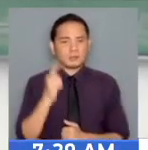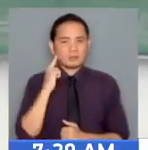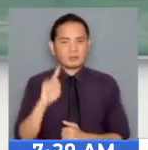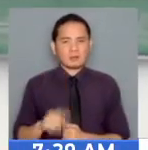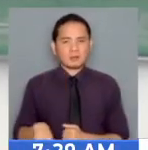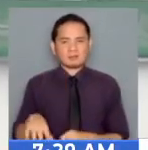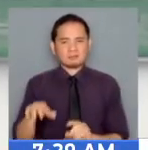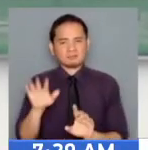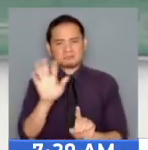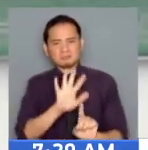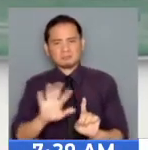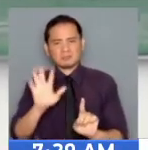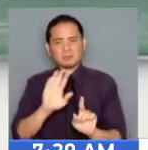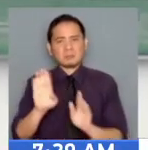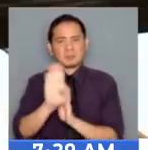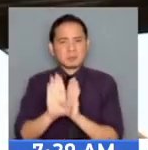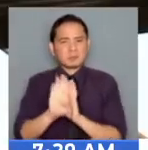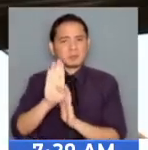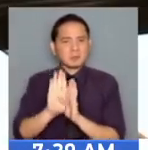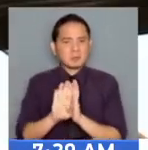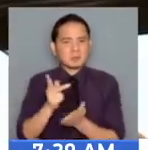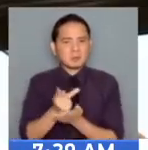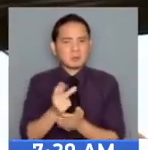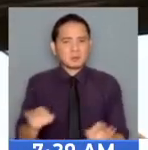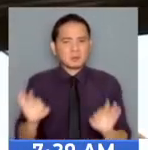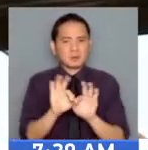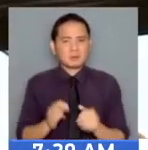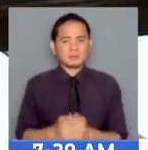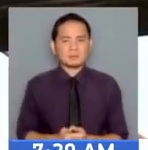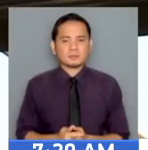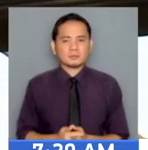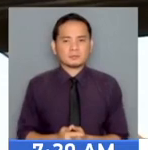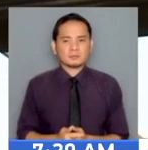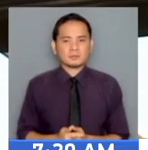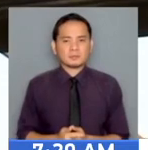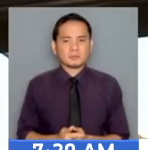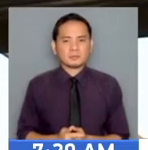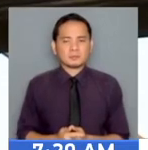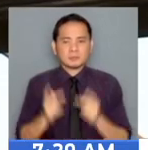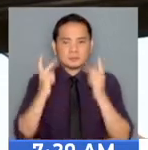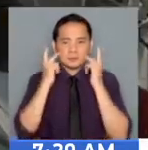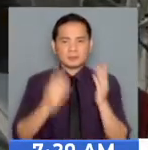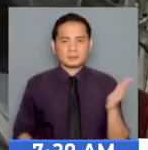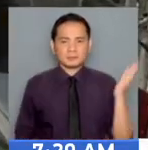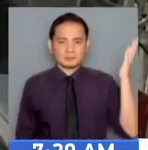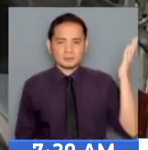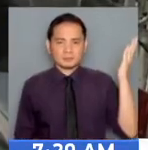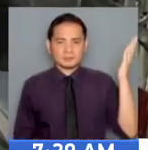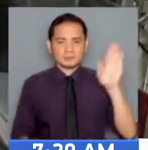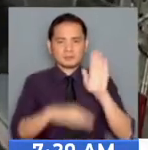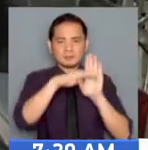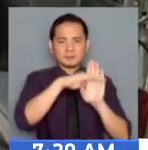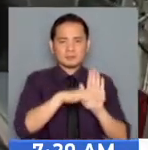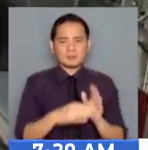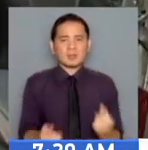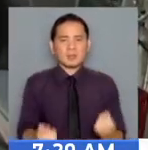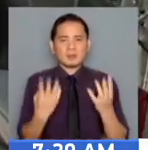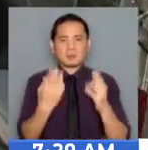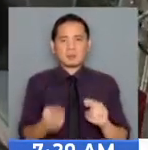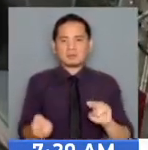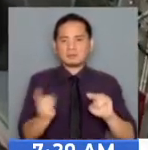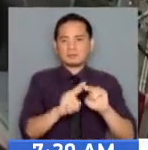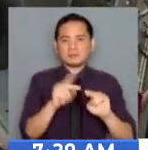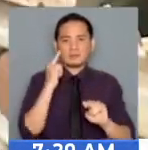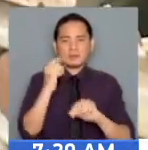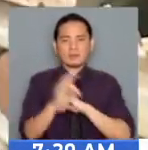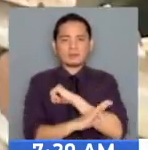68 percent local Investments at 3722 percent I think as a foreign investments